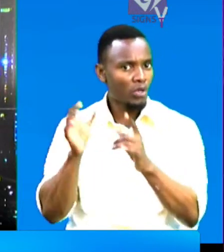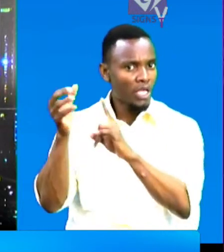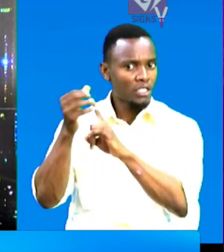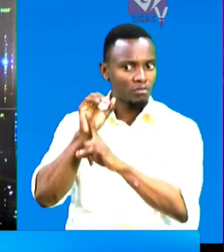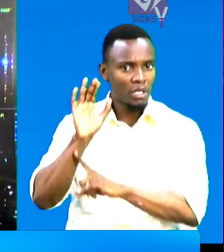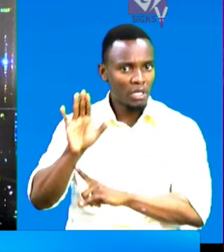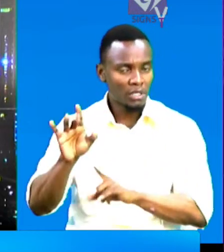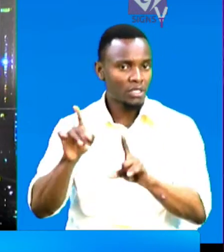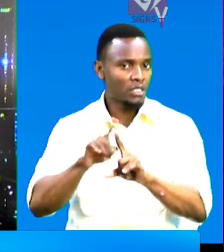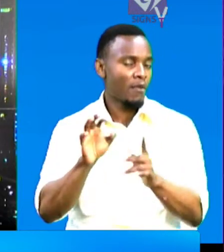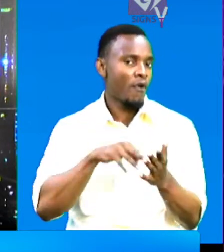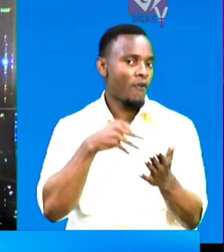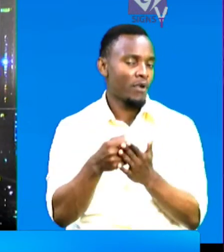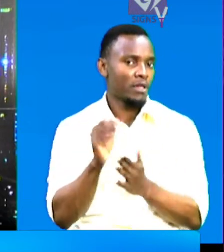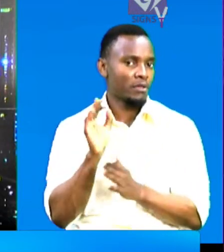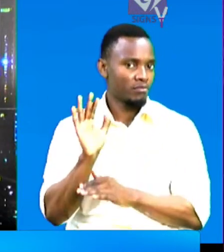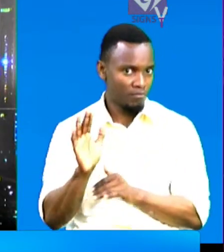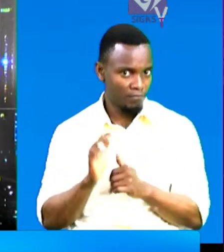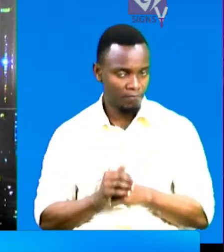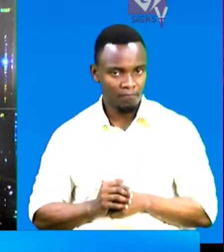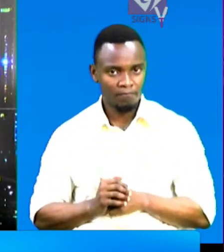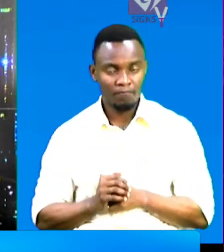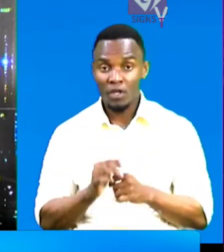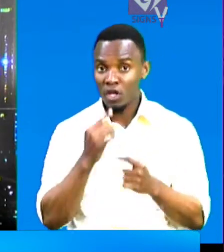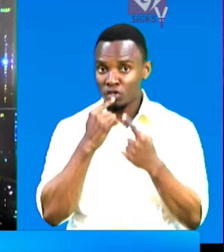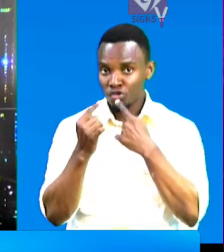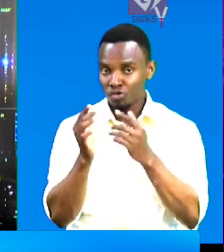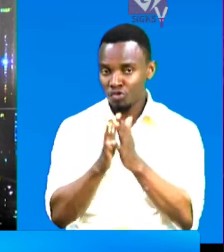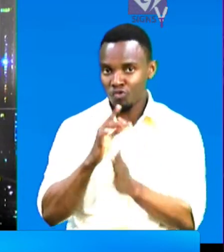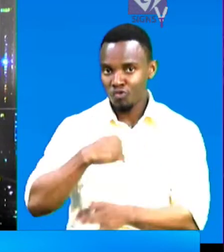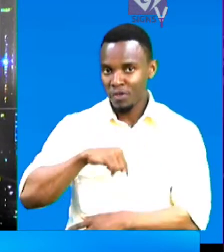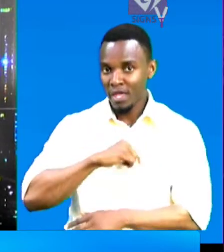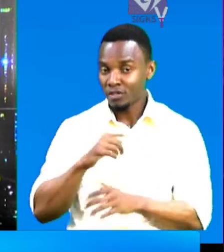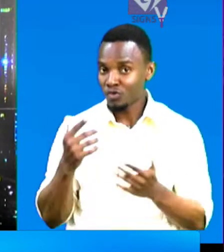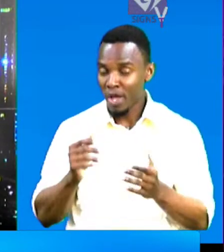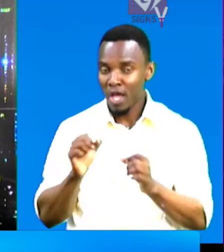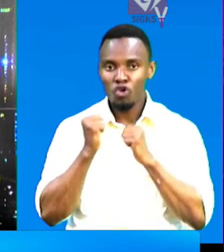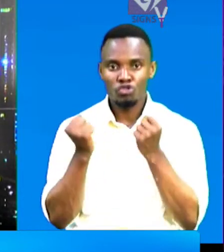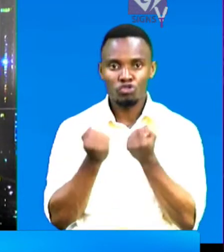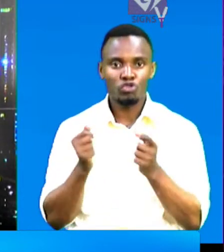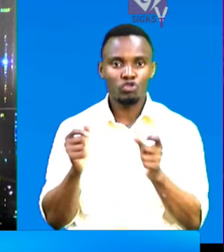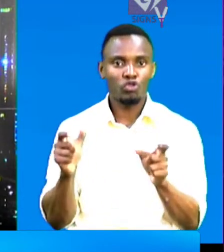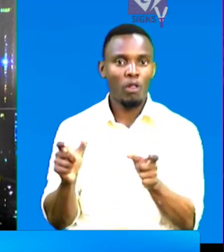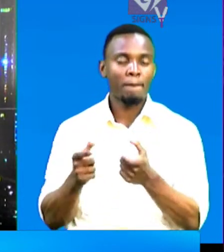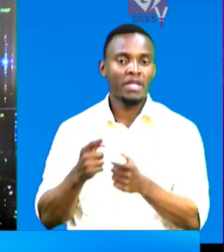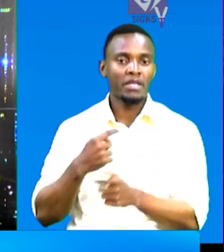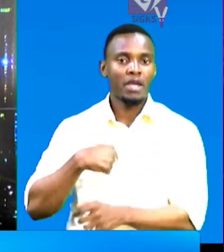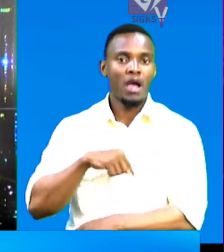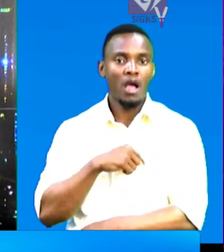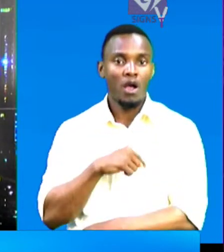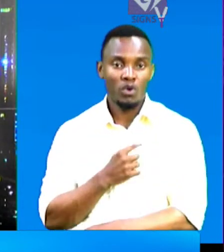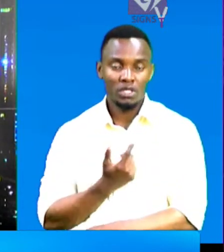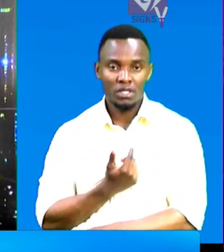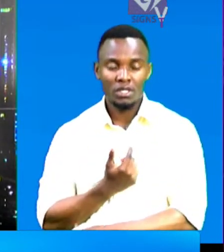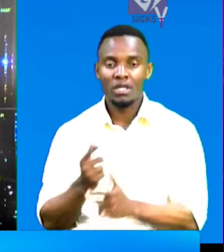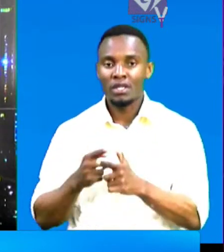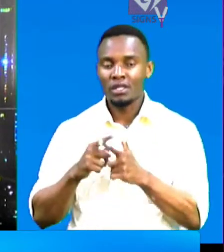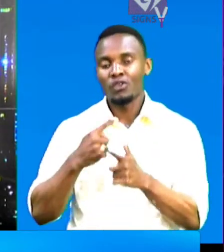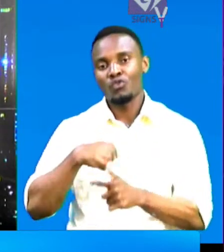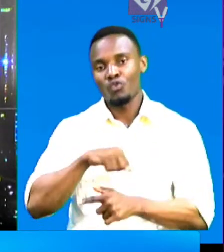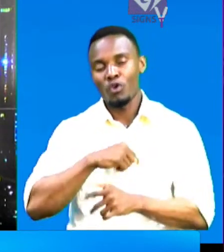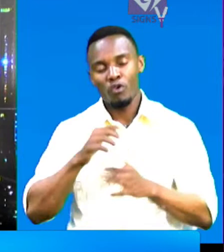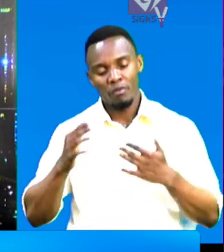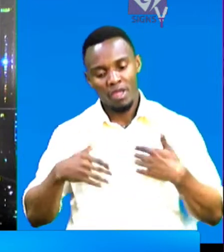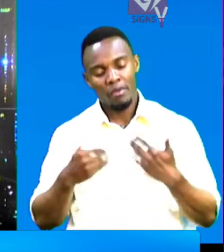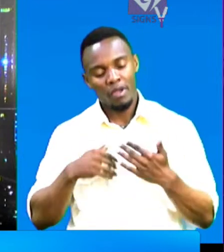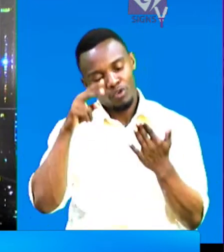and failures so far? Talk to us on our social media platforms. Would be glad to sample